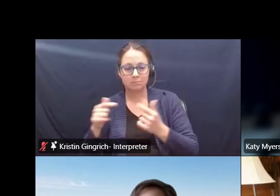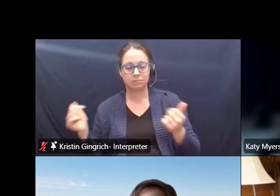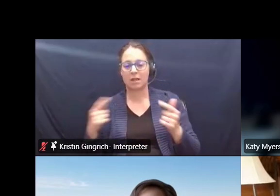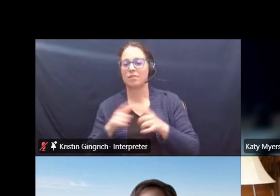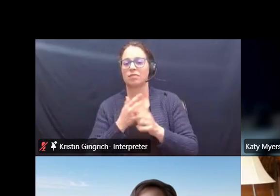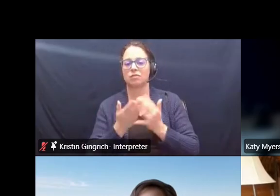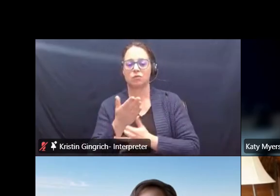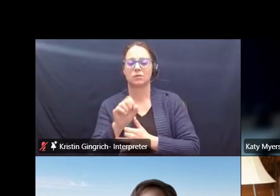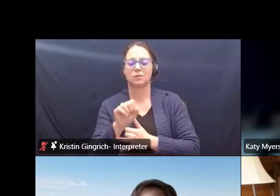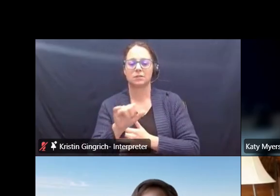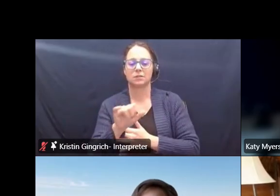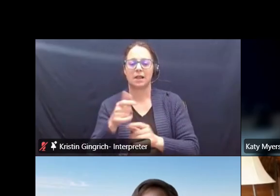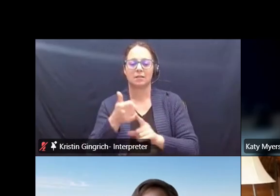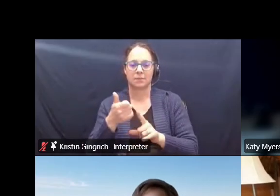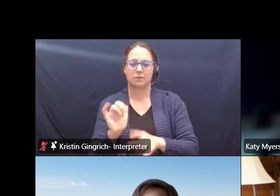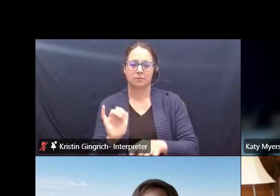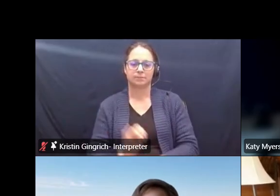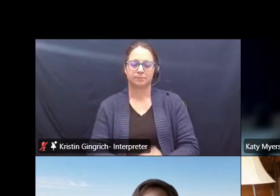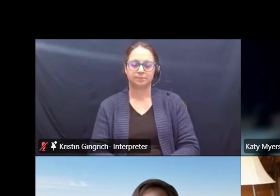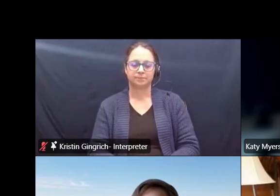SILs.